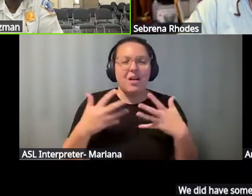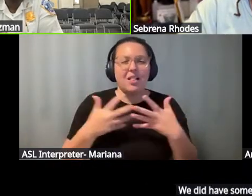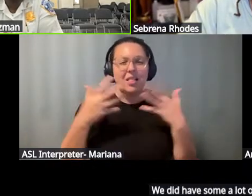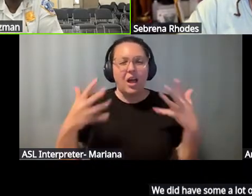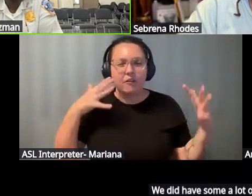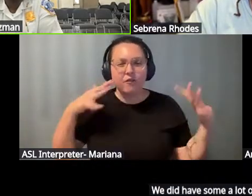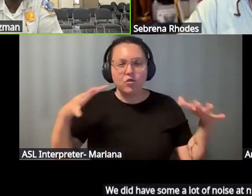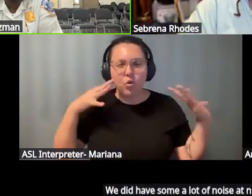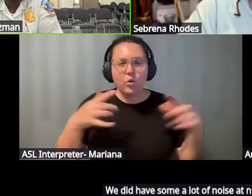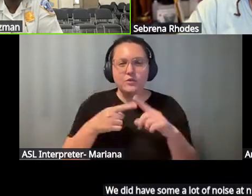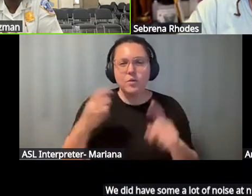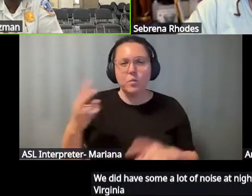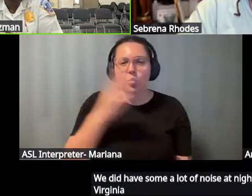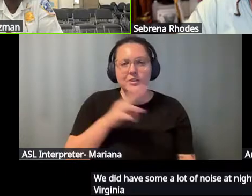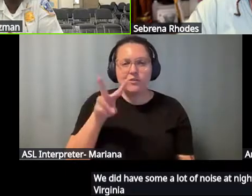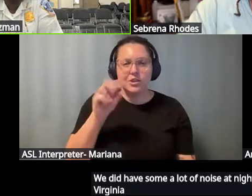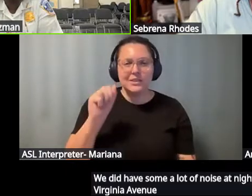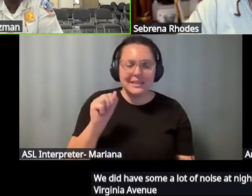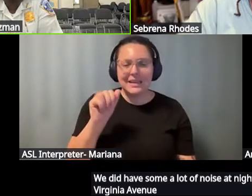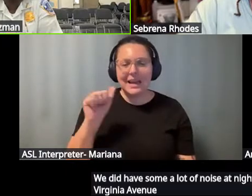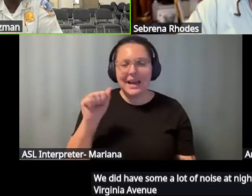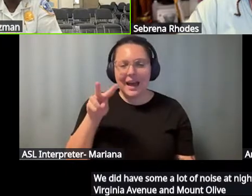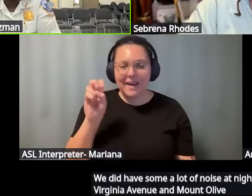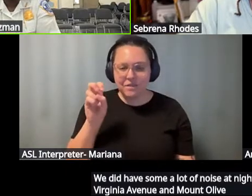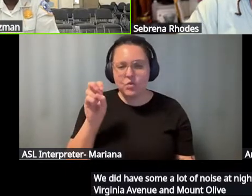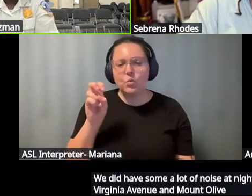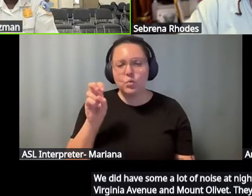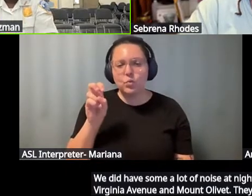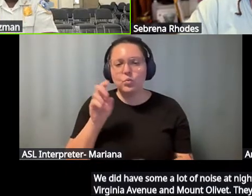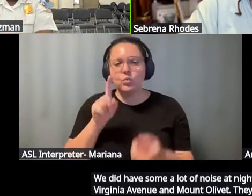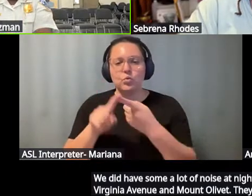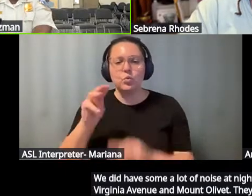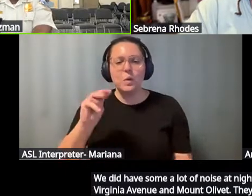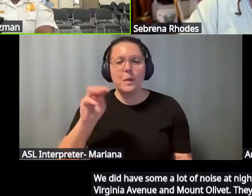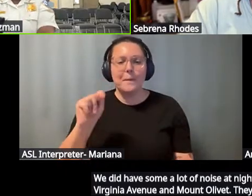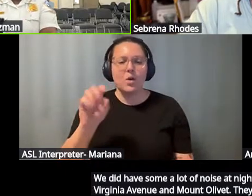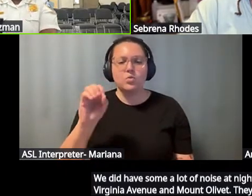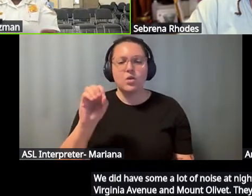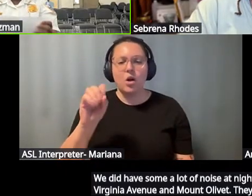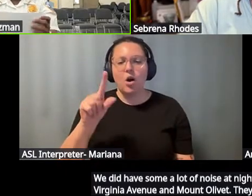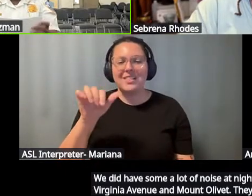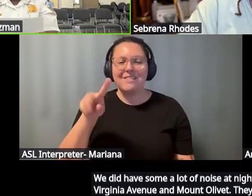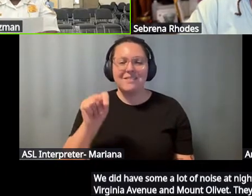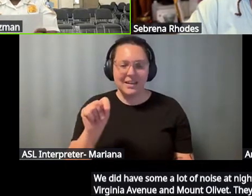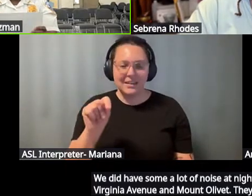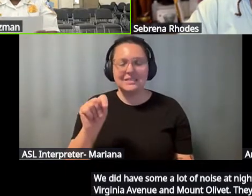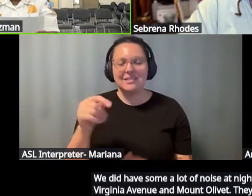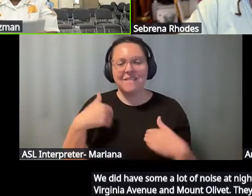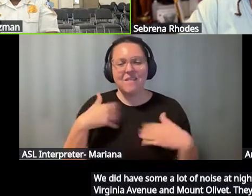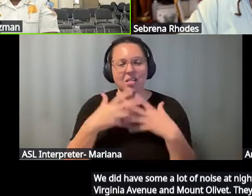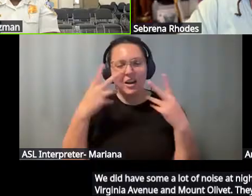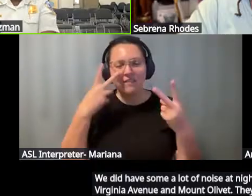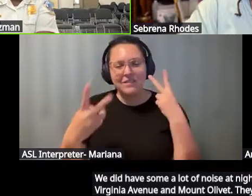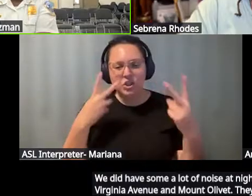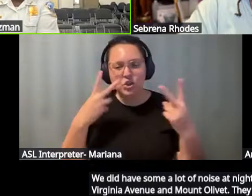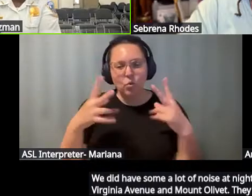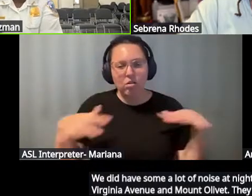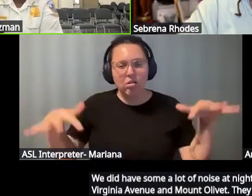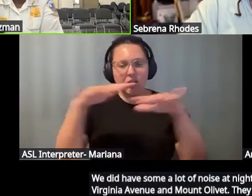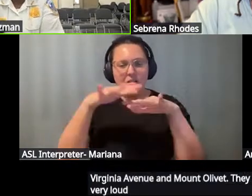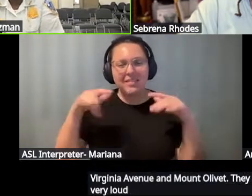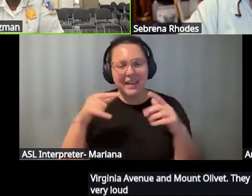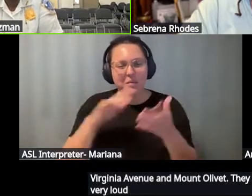West Virginia Avenue and Mount Olivet. They did have a visual that turned into a very loud